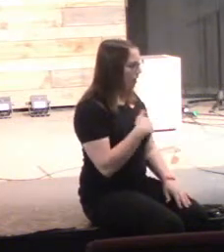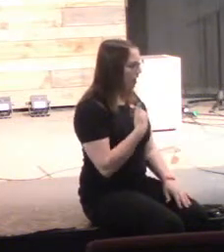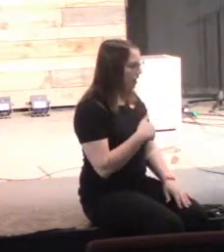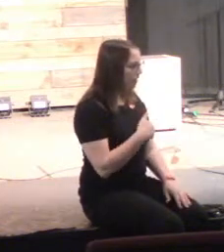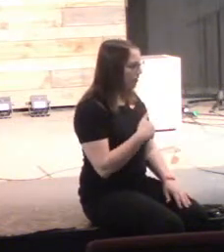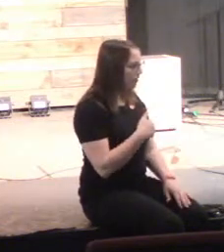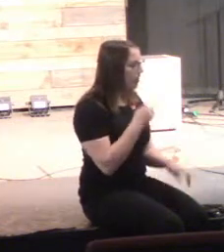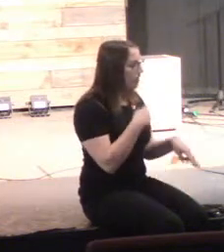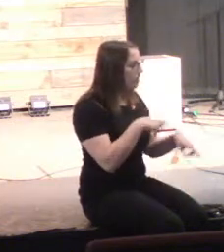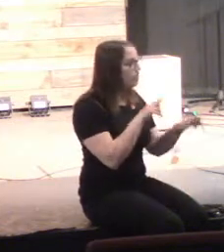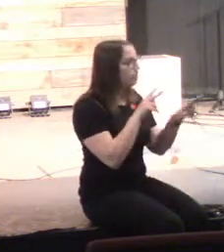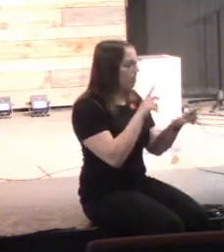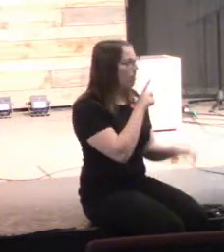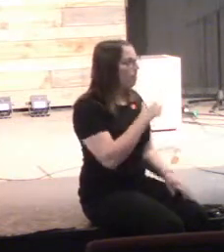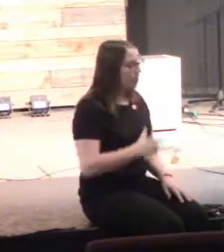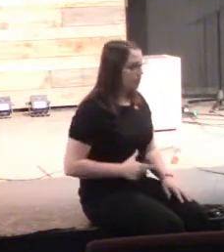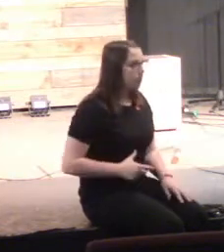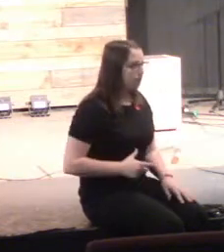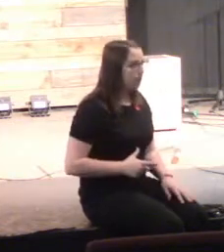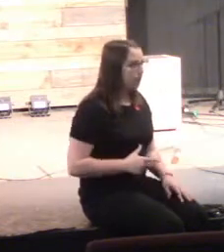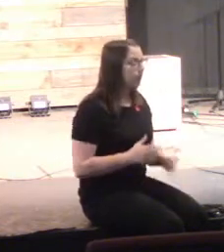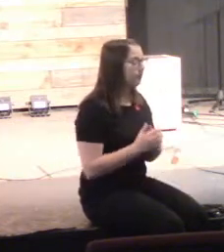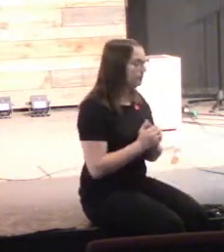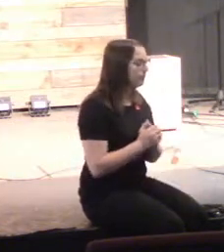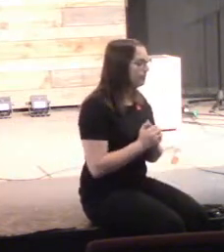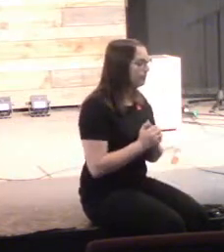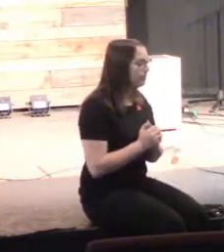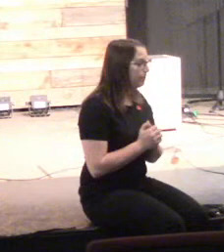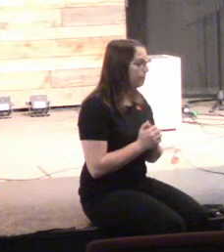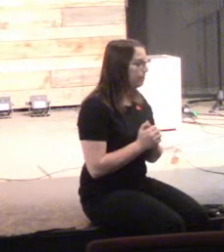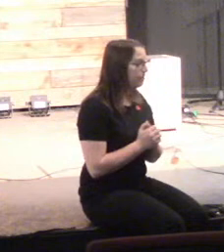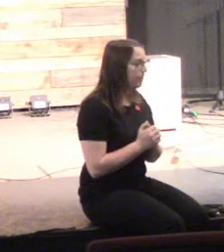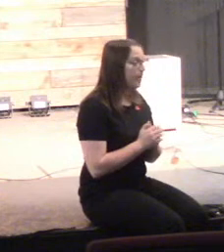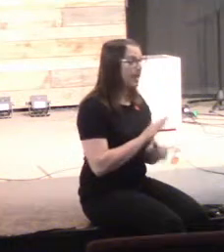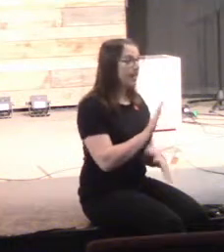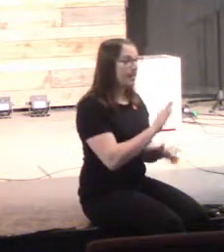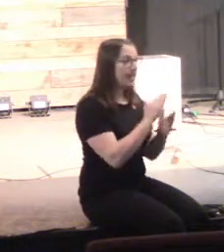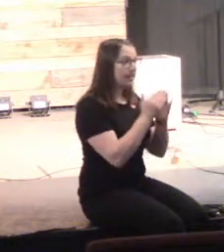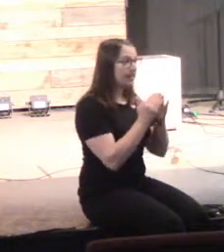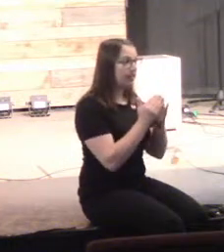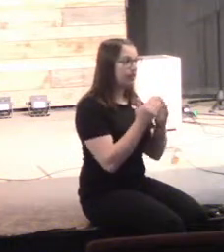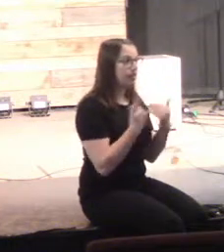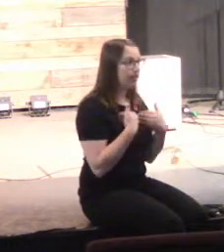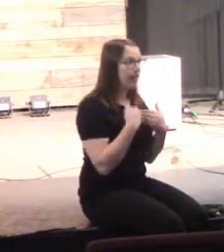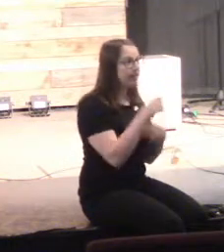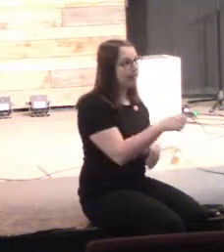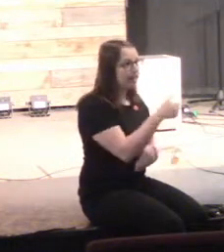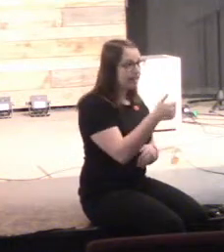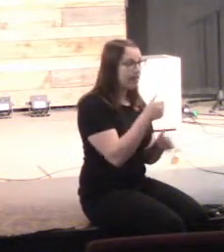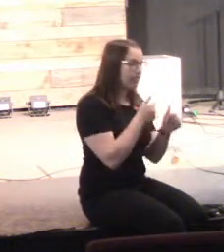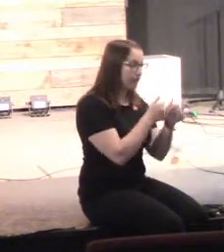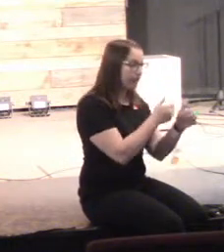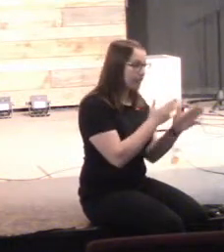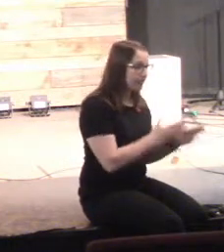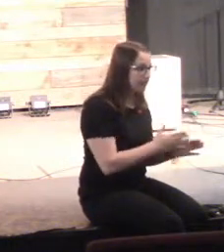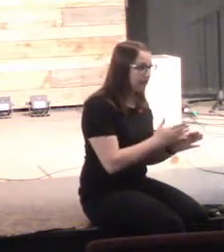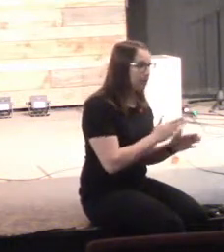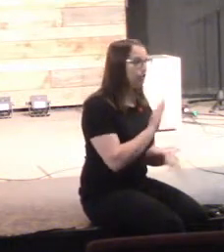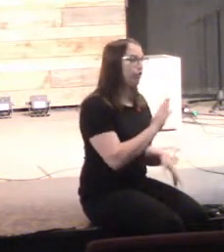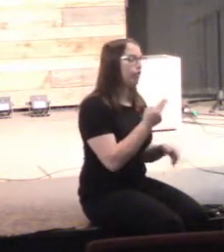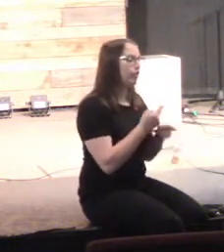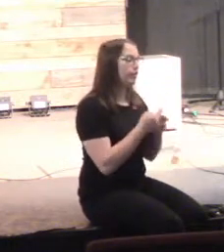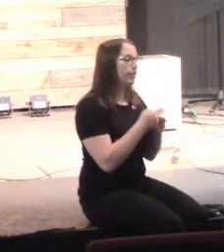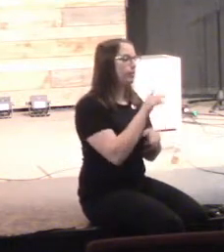Lord. In Joppa, there was a disciple named Tabitha. In Greek, her name is